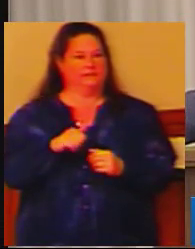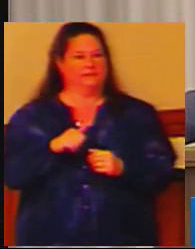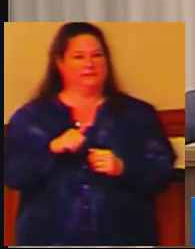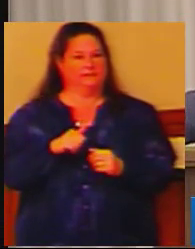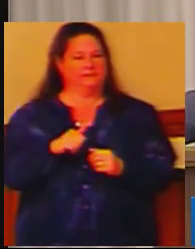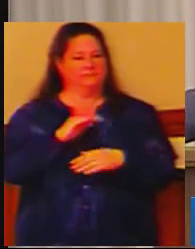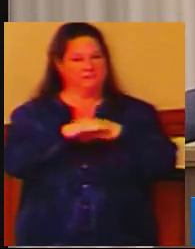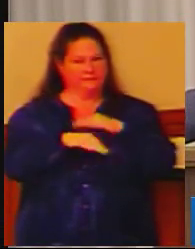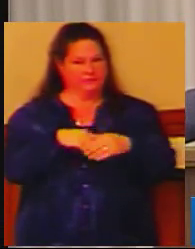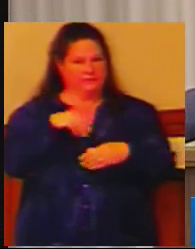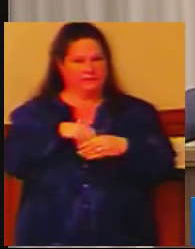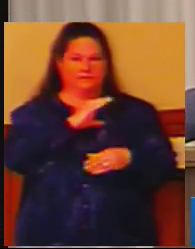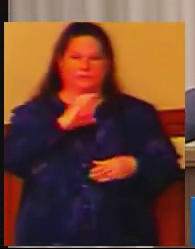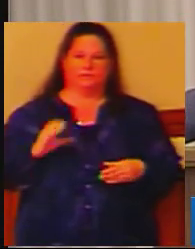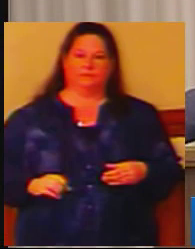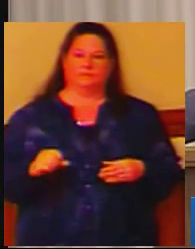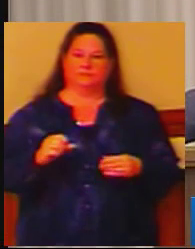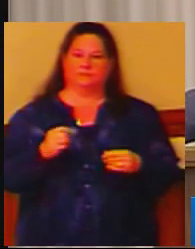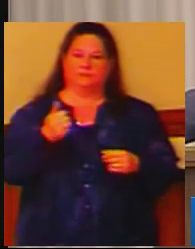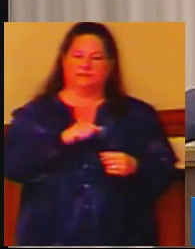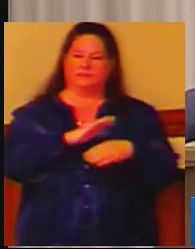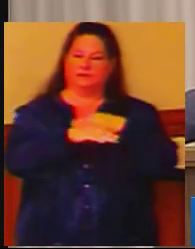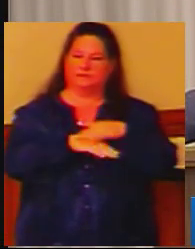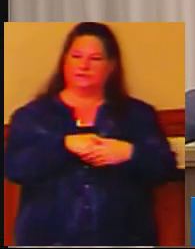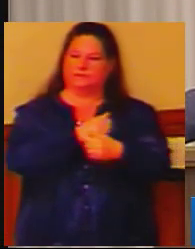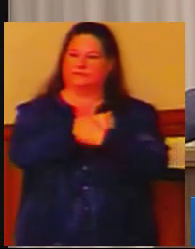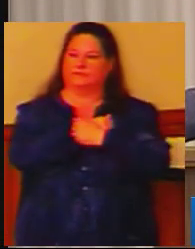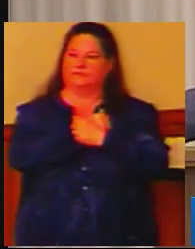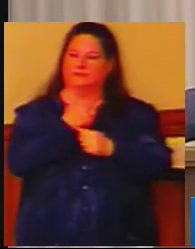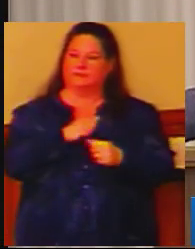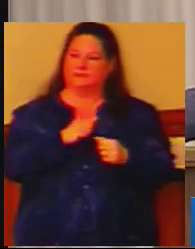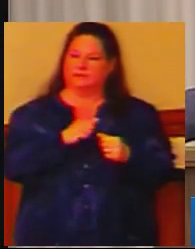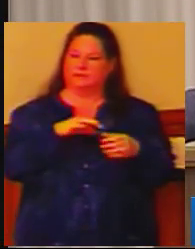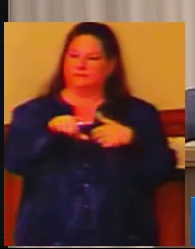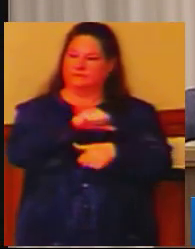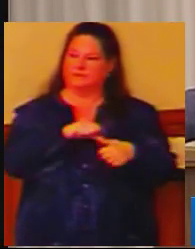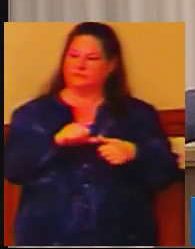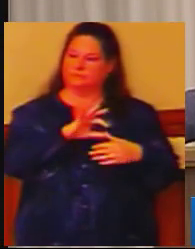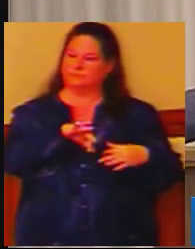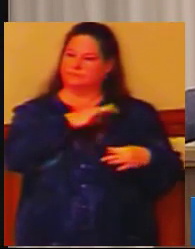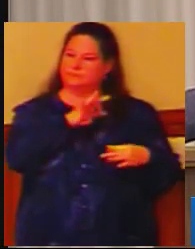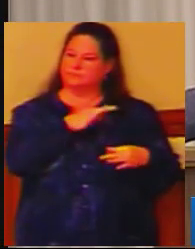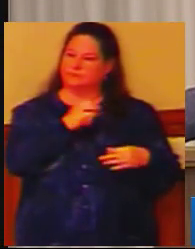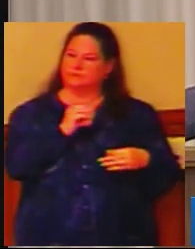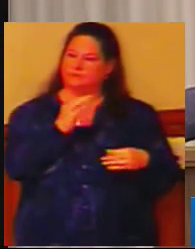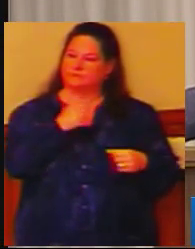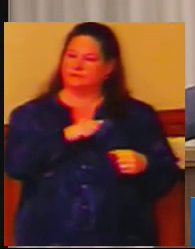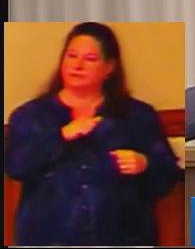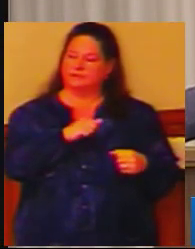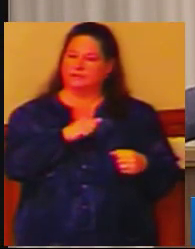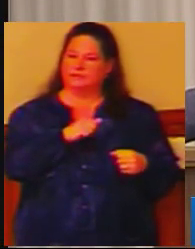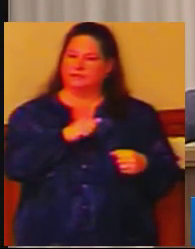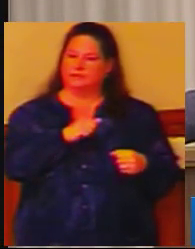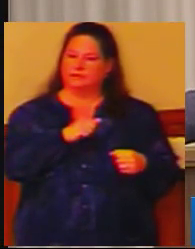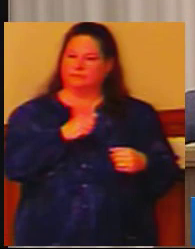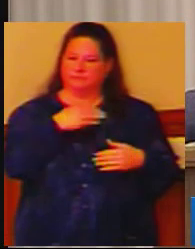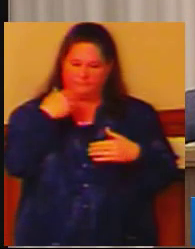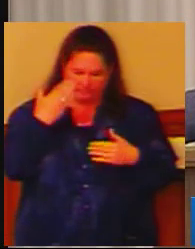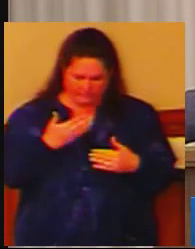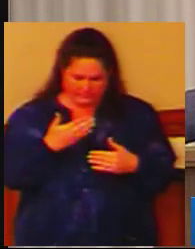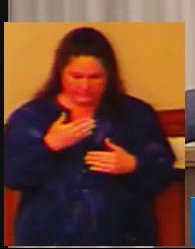in Christ, if any comfort of love, if any fellowship of the Spirit, if any bowels and